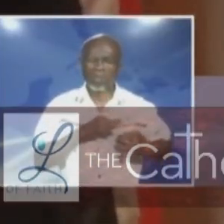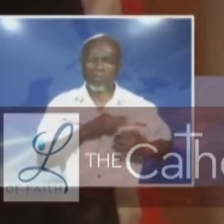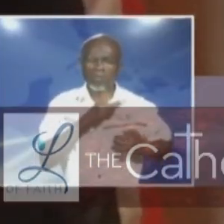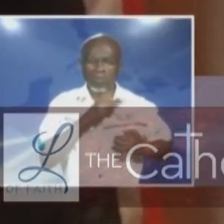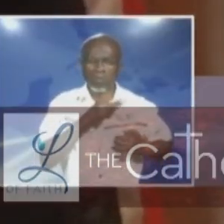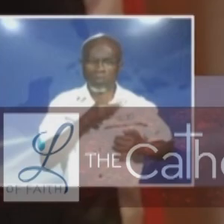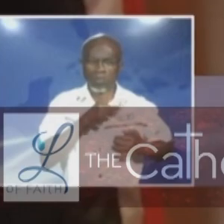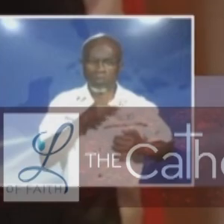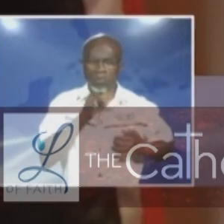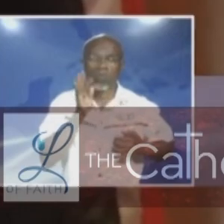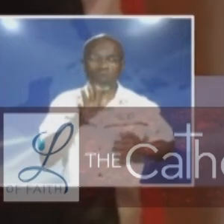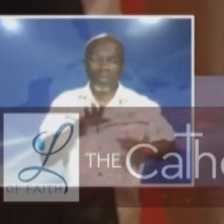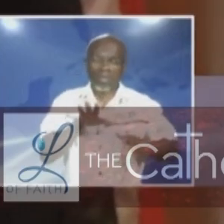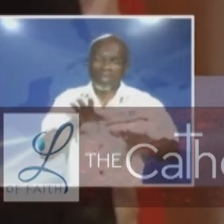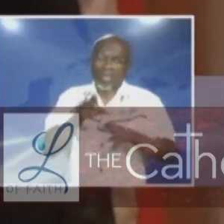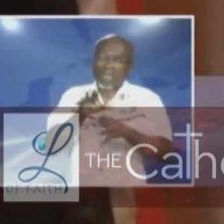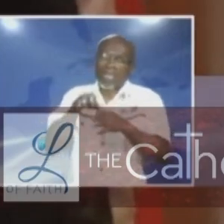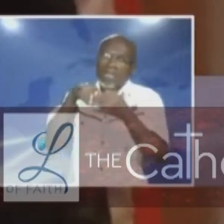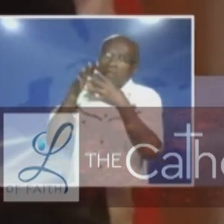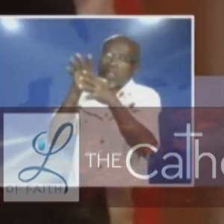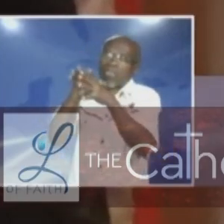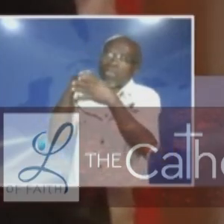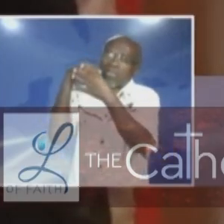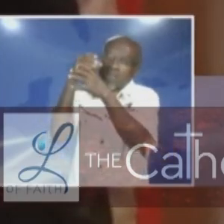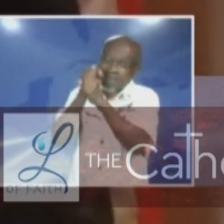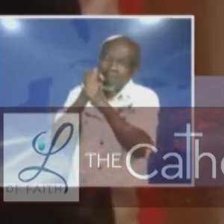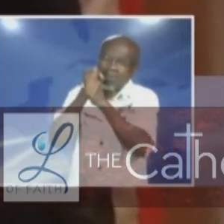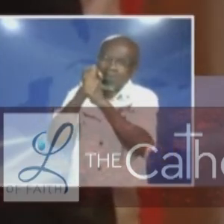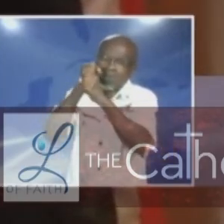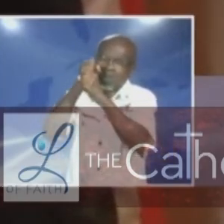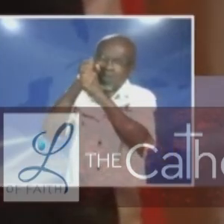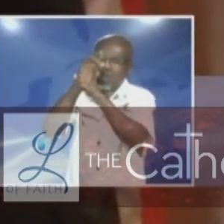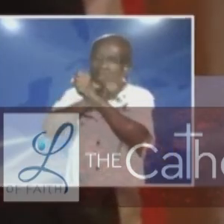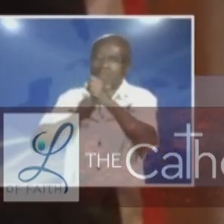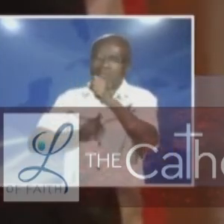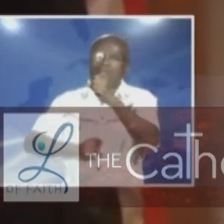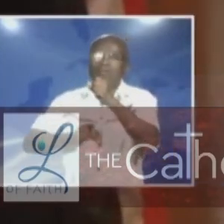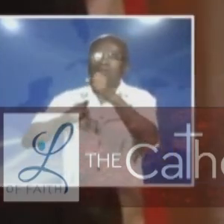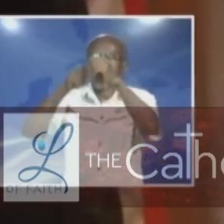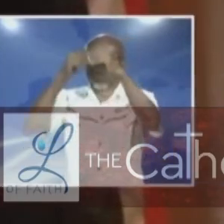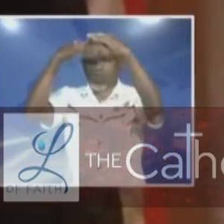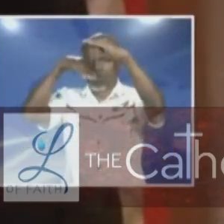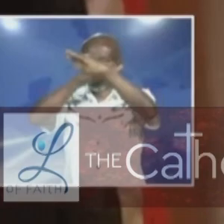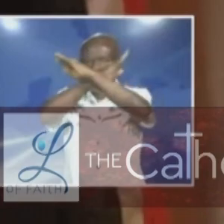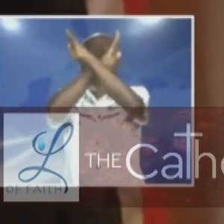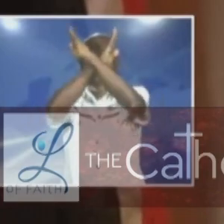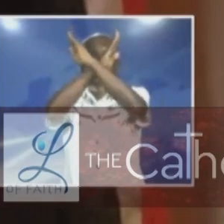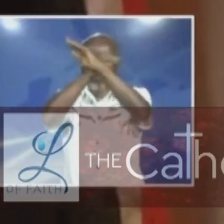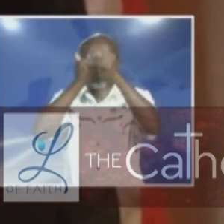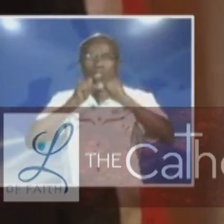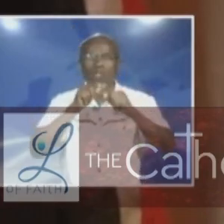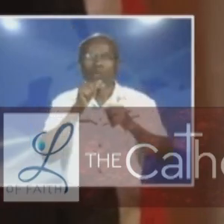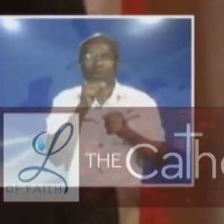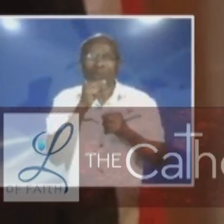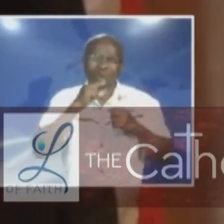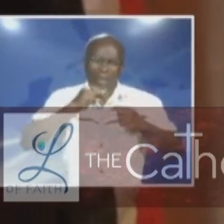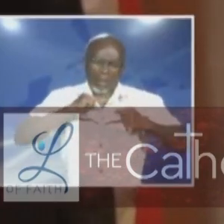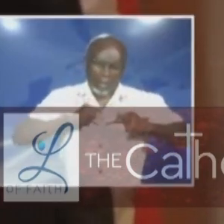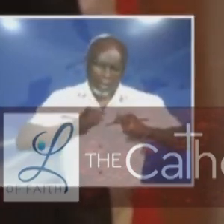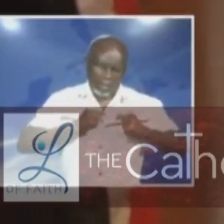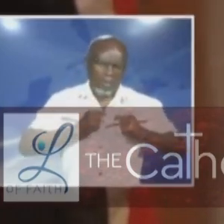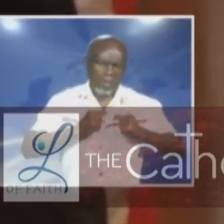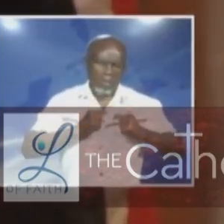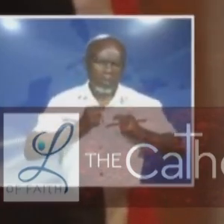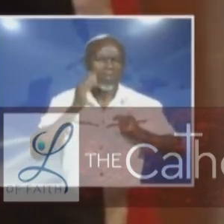heaven. Blessed are those who mourn, they shall be comforted. Blessed are those